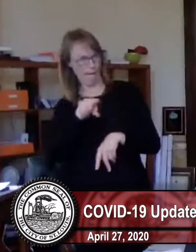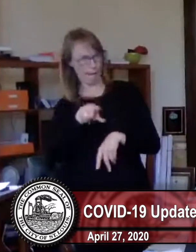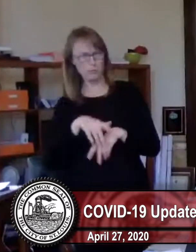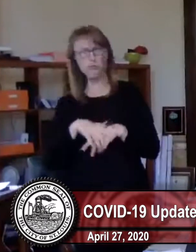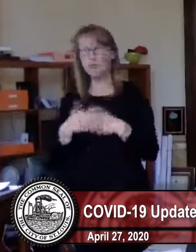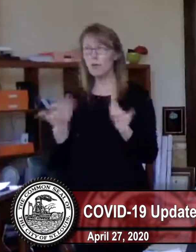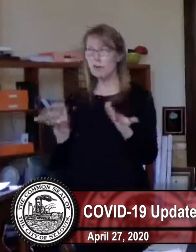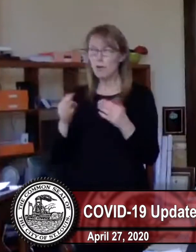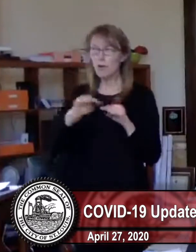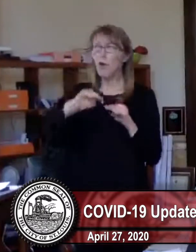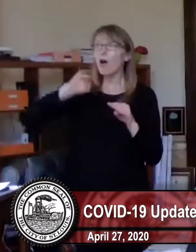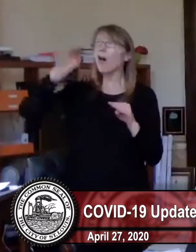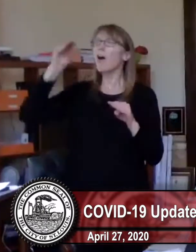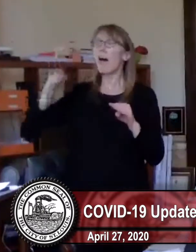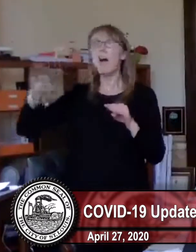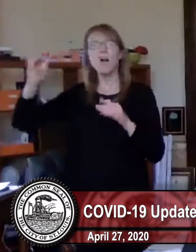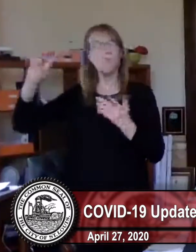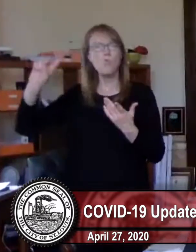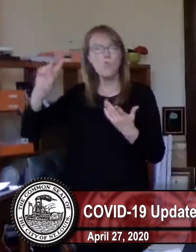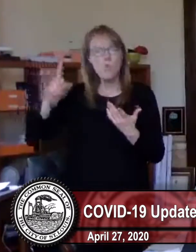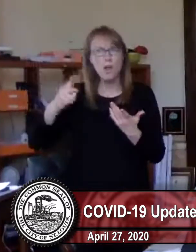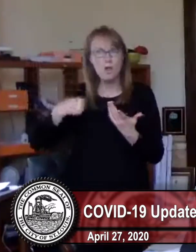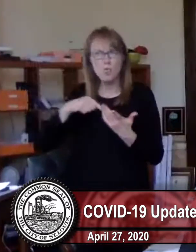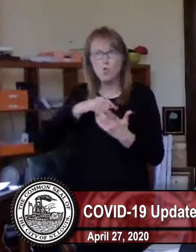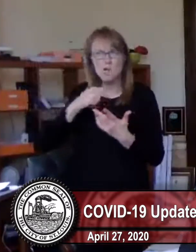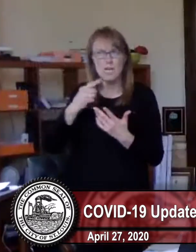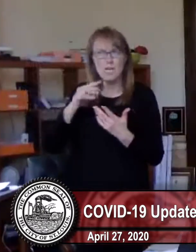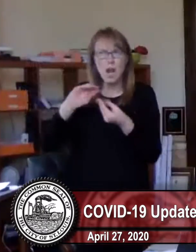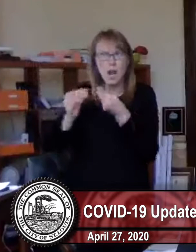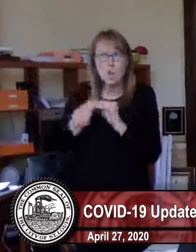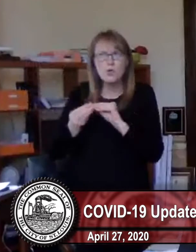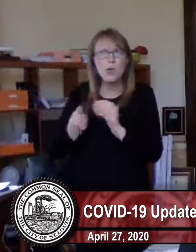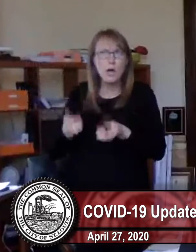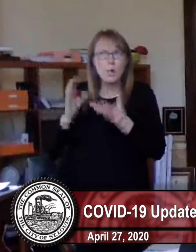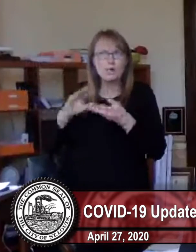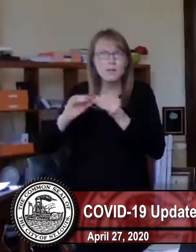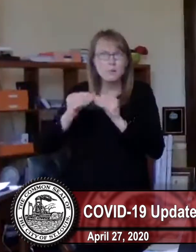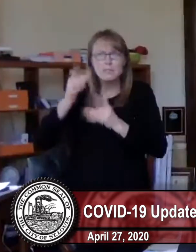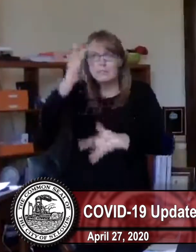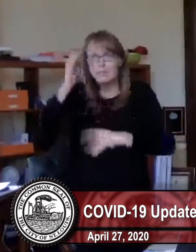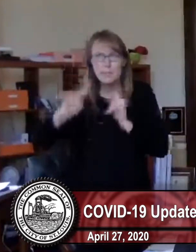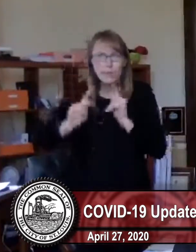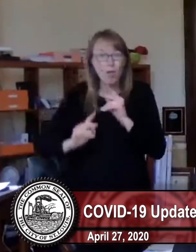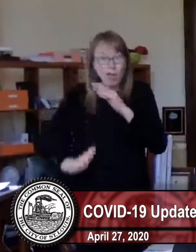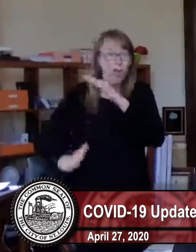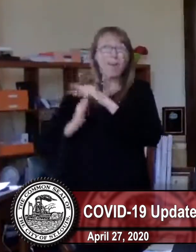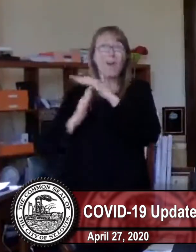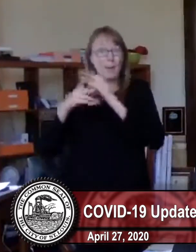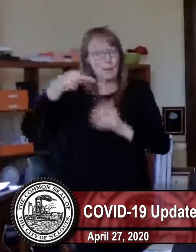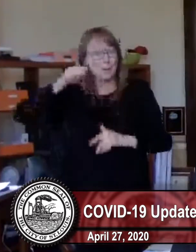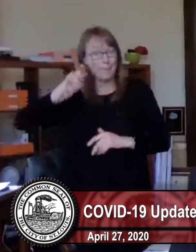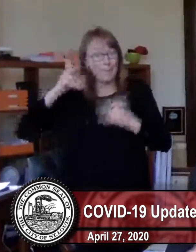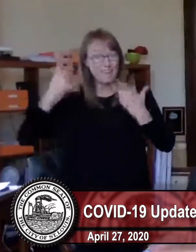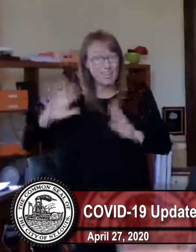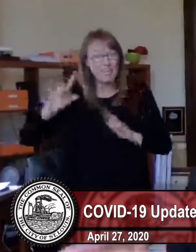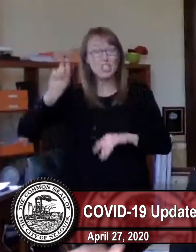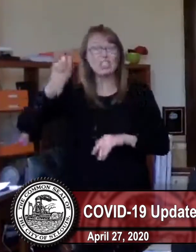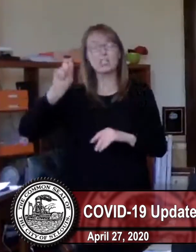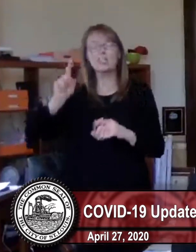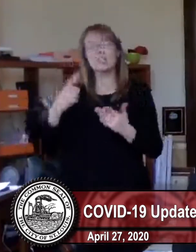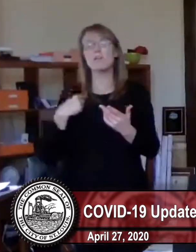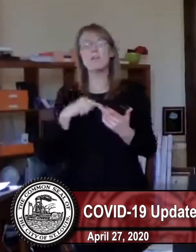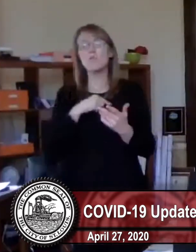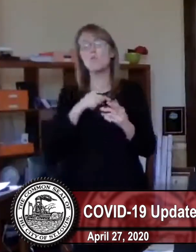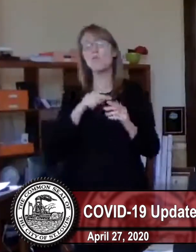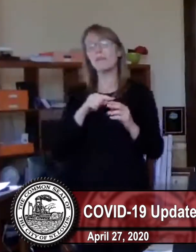predicted? We think we're at the peak right now, whether it was Saturday or Sunday. Is unclear at this point in time. We'll know